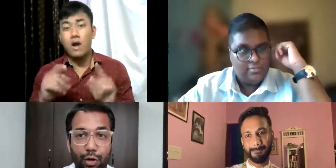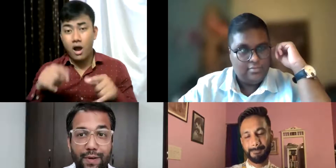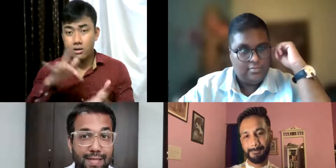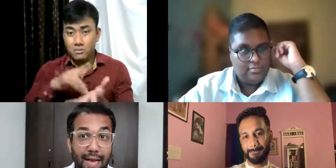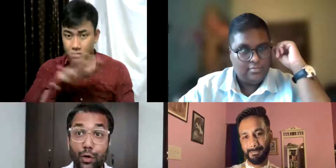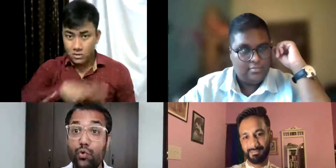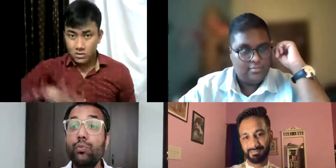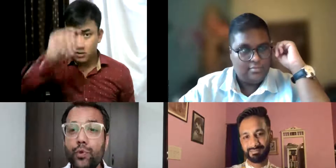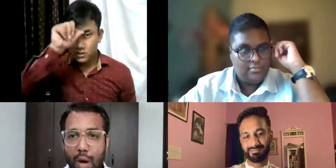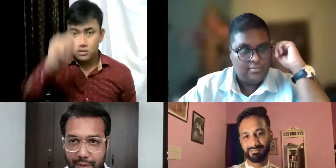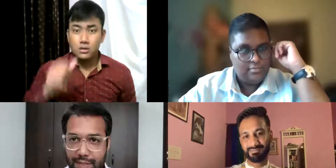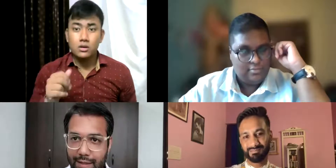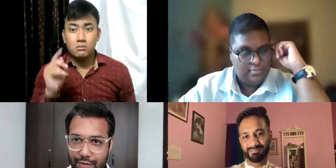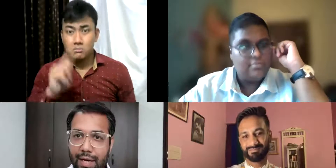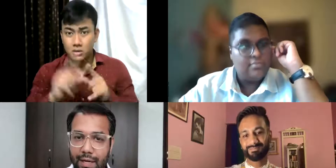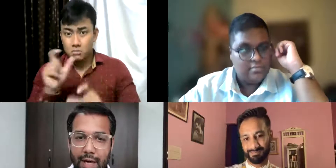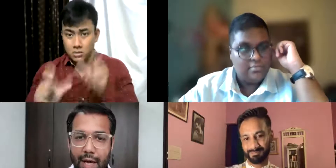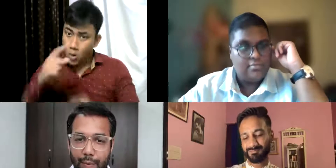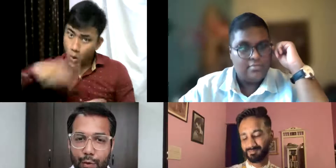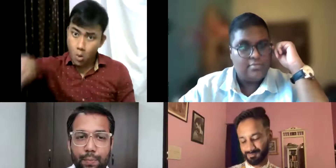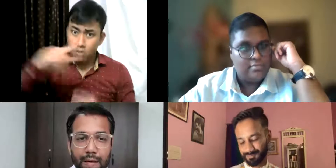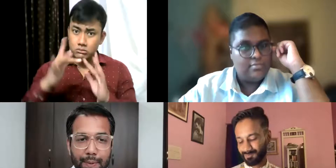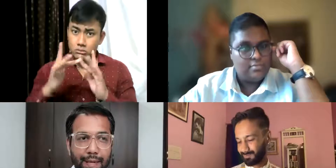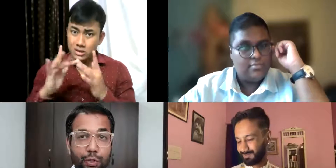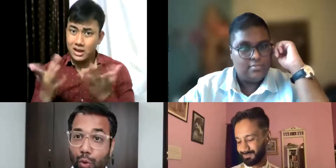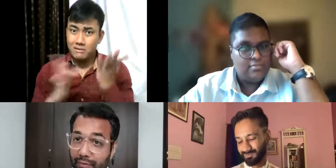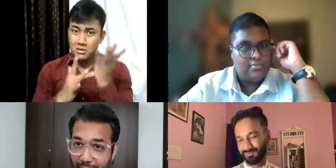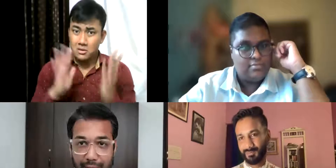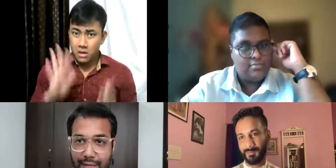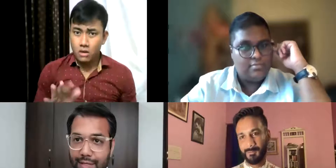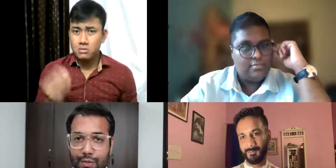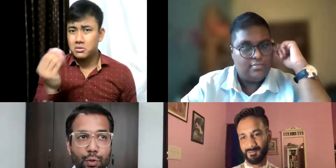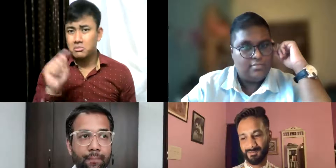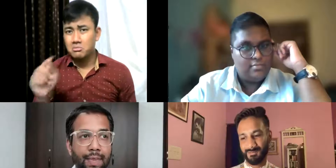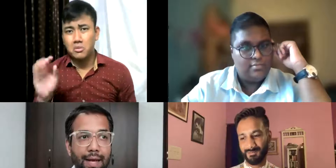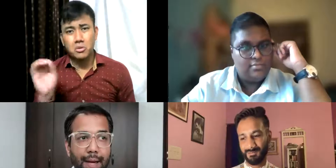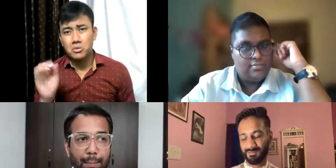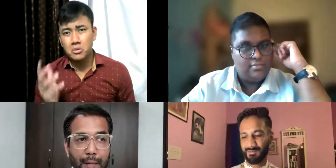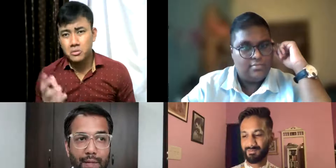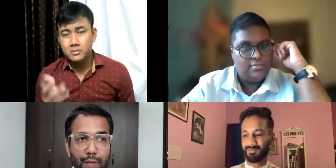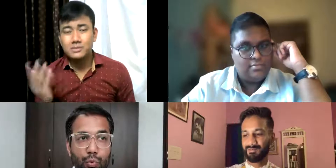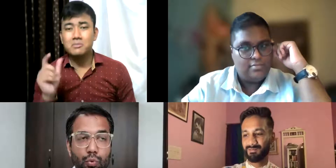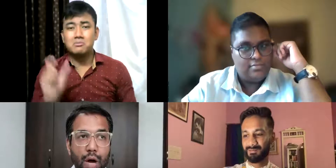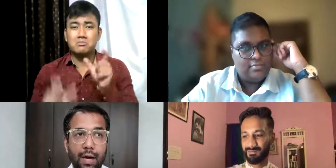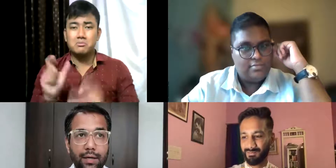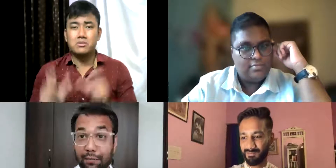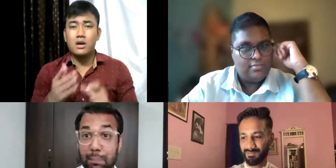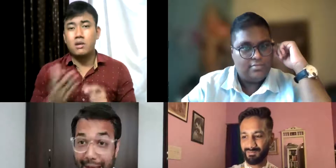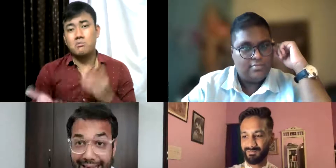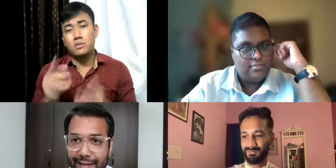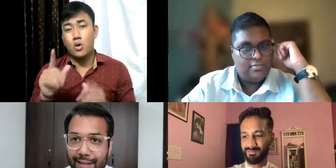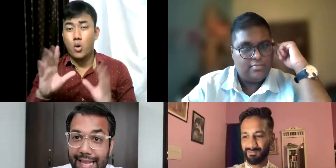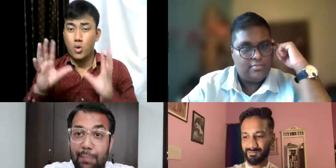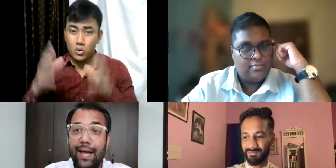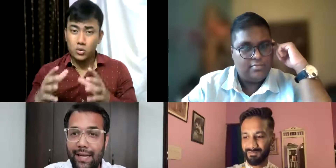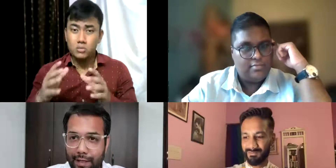not all of us have a room to ourselves, right? We are cooped up in joint families. So people who are even